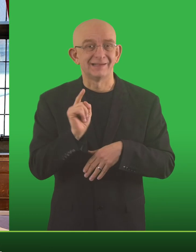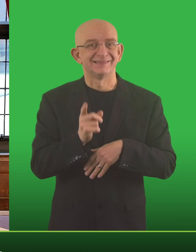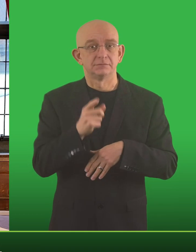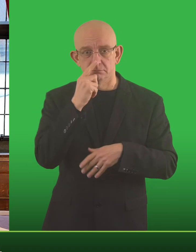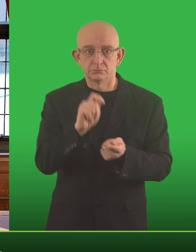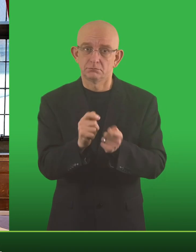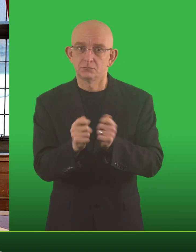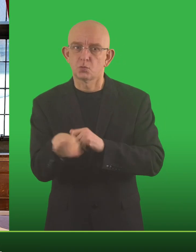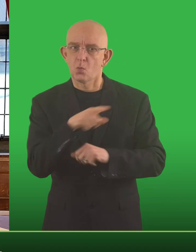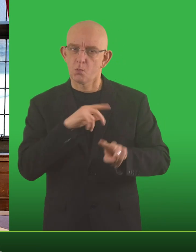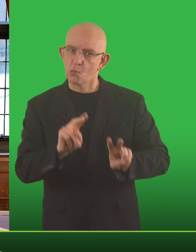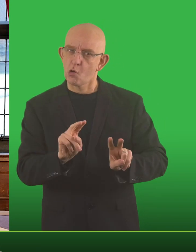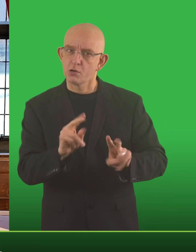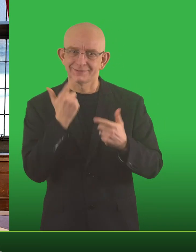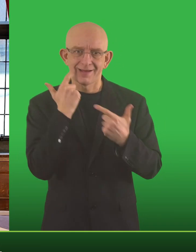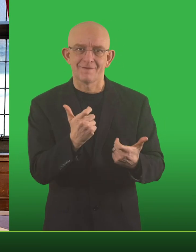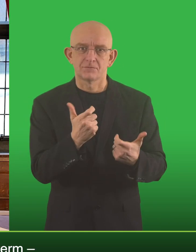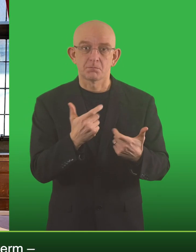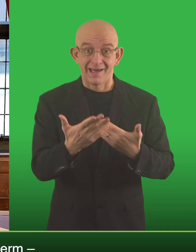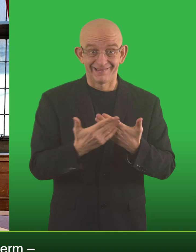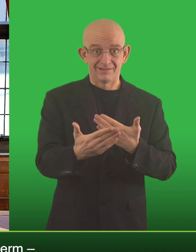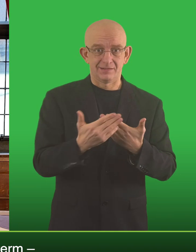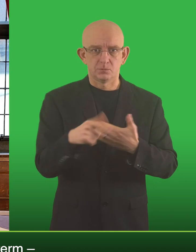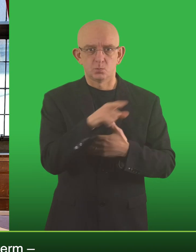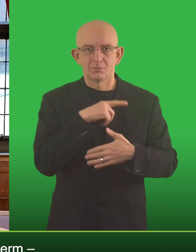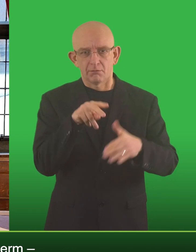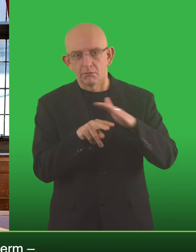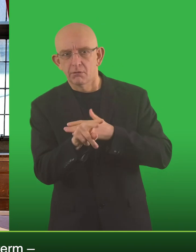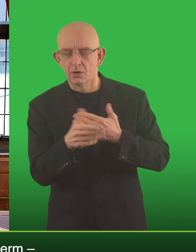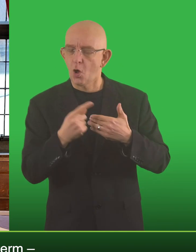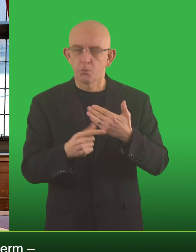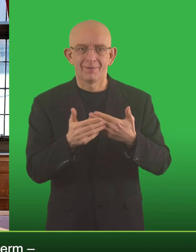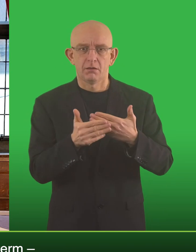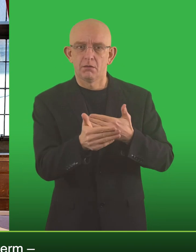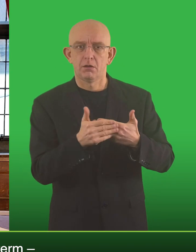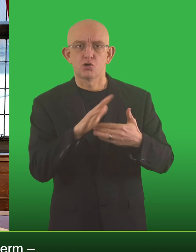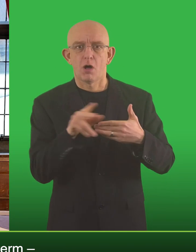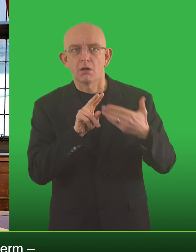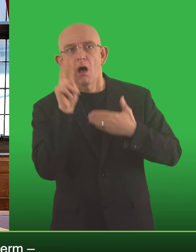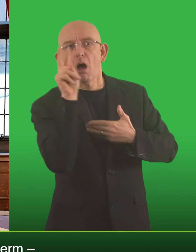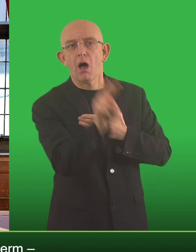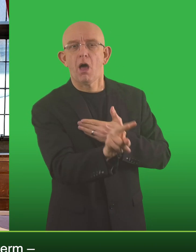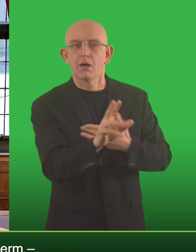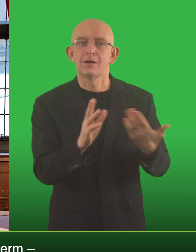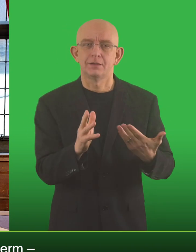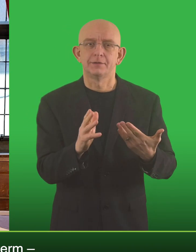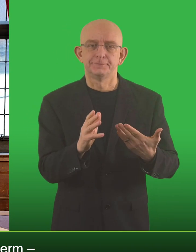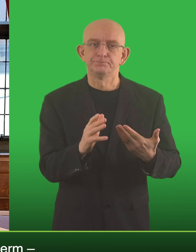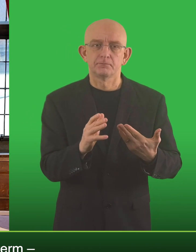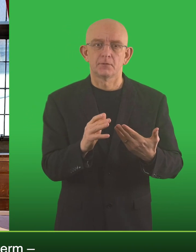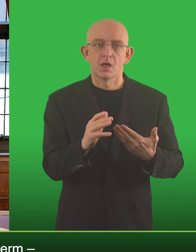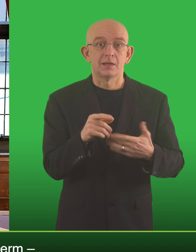virus may evolve, so we need to be watchful for that. So then out into the medium term, we'll do some crystal ball gazing for the